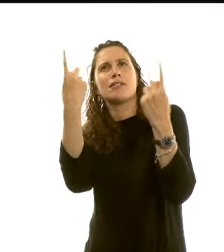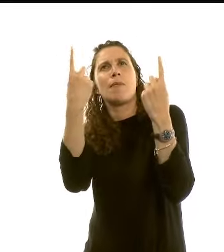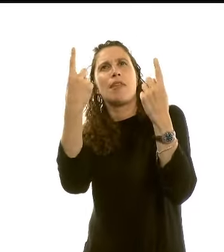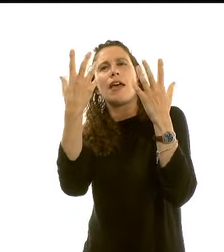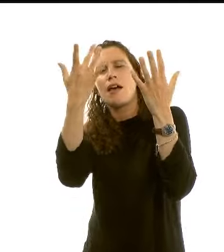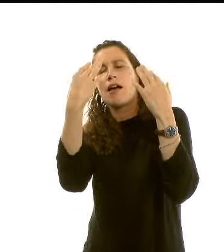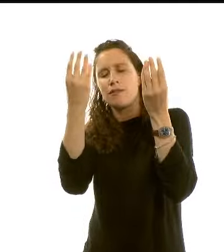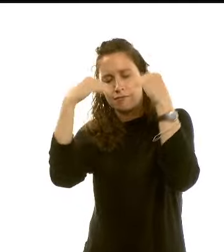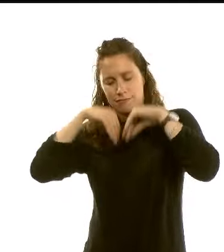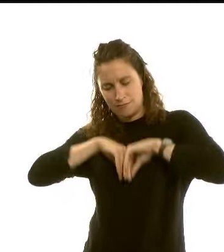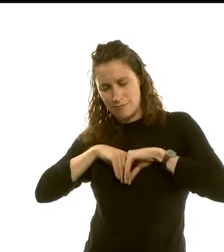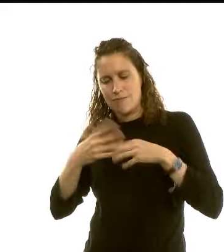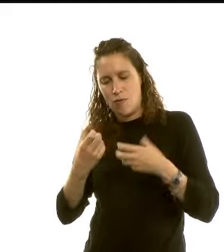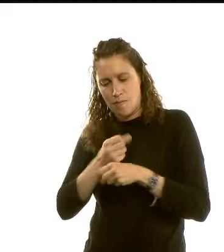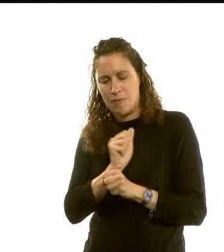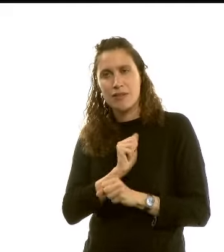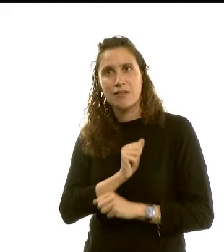image.